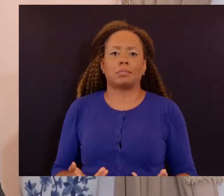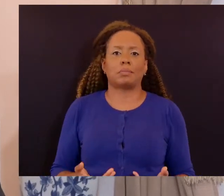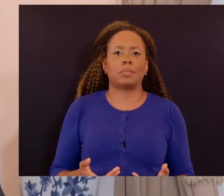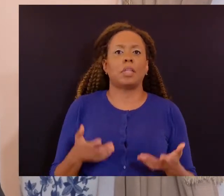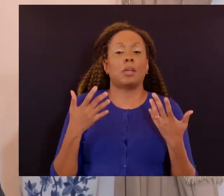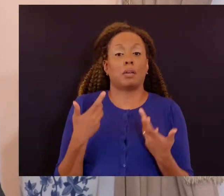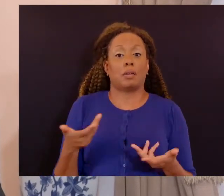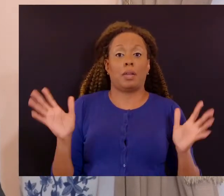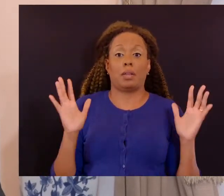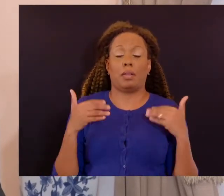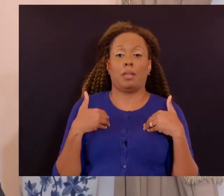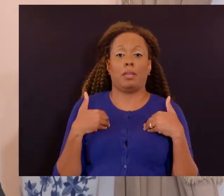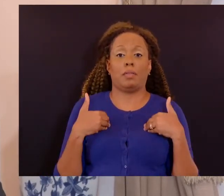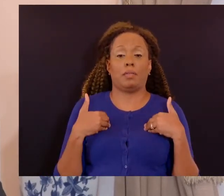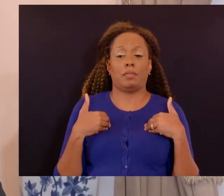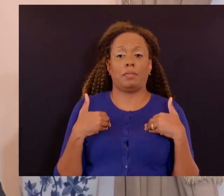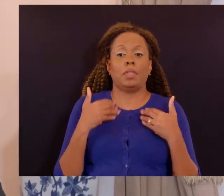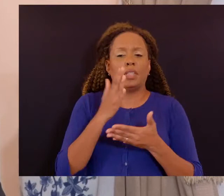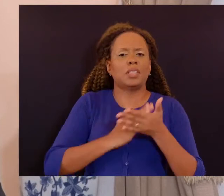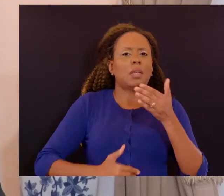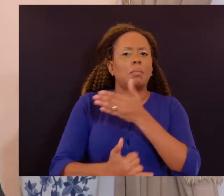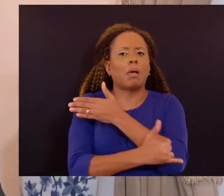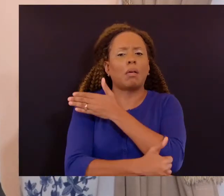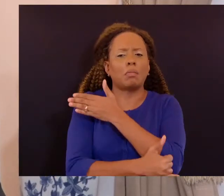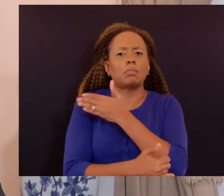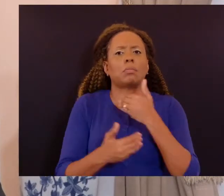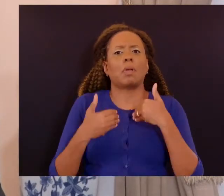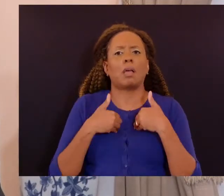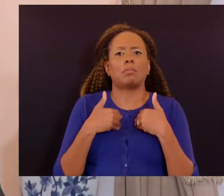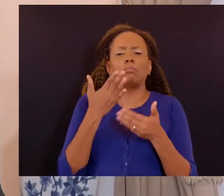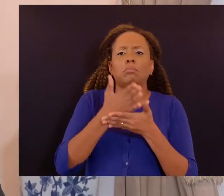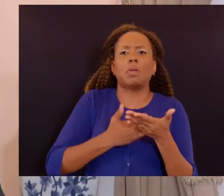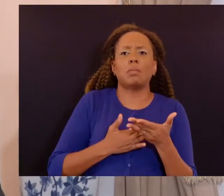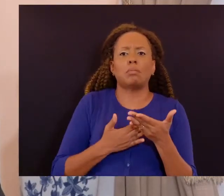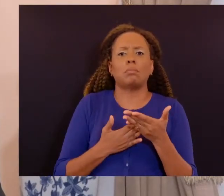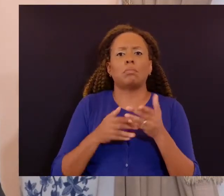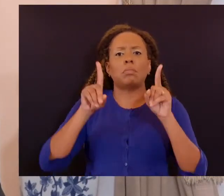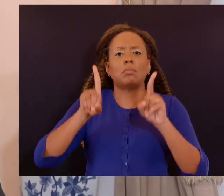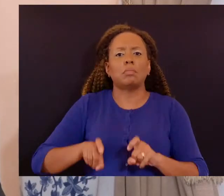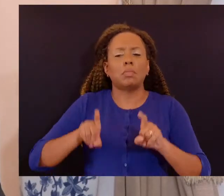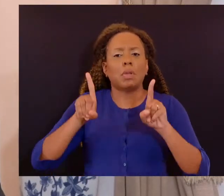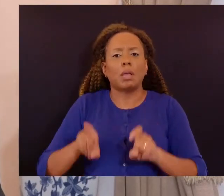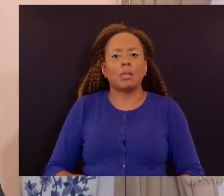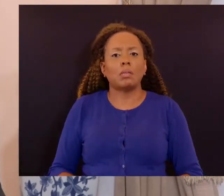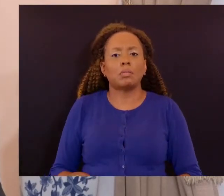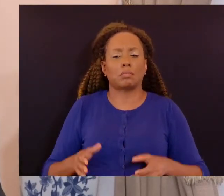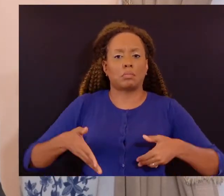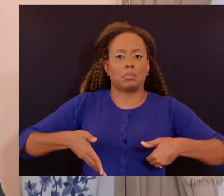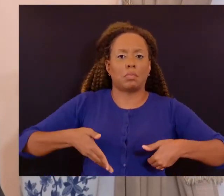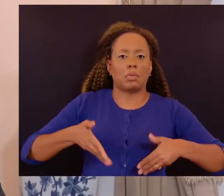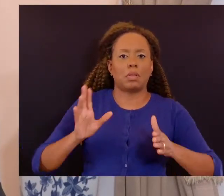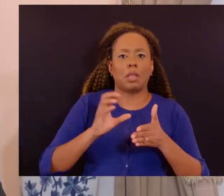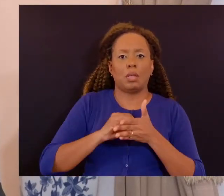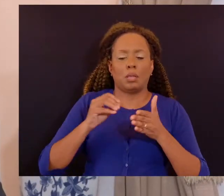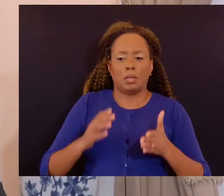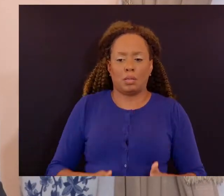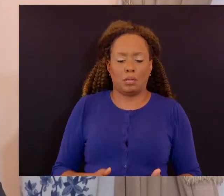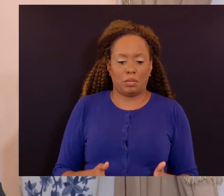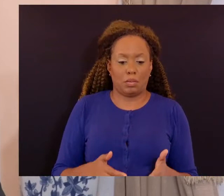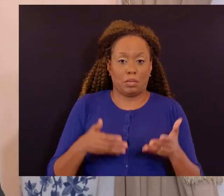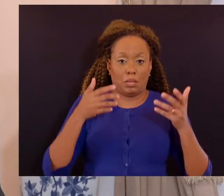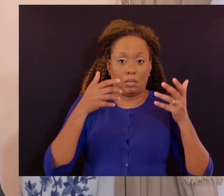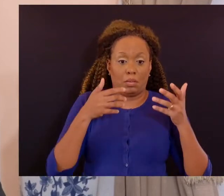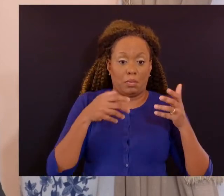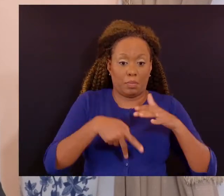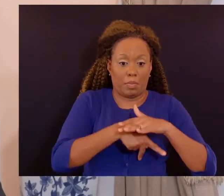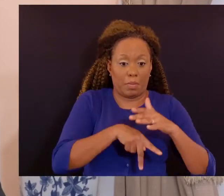even prior to the pandemic, they have been able to use those standardized tests to be able to allow students to exit their primary schools